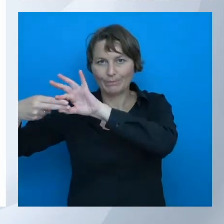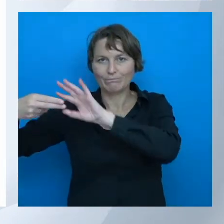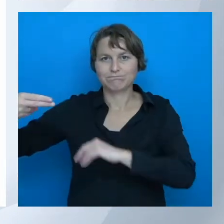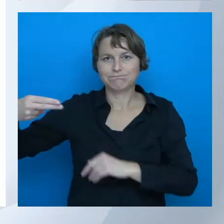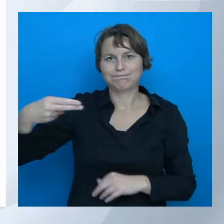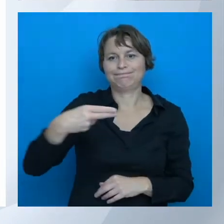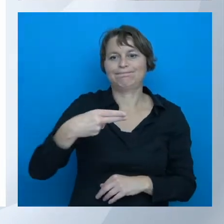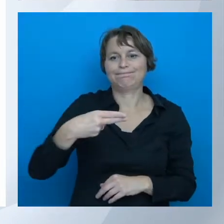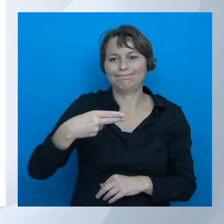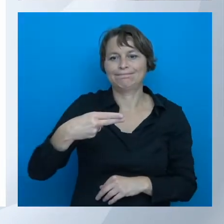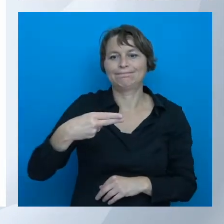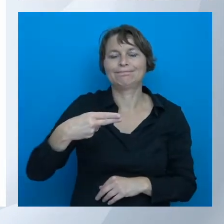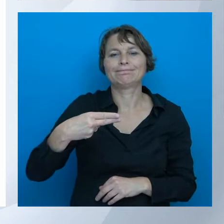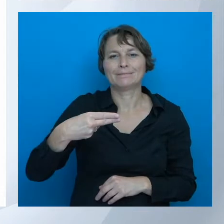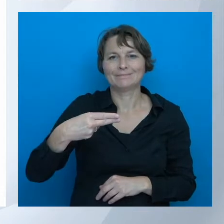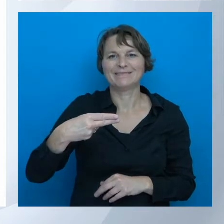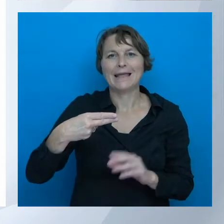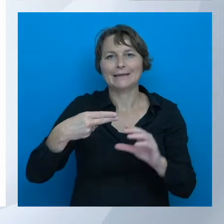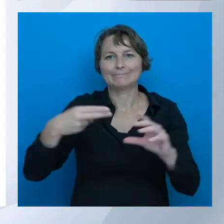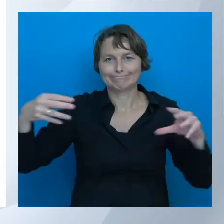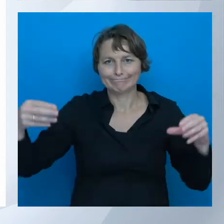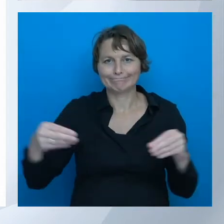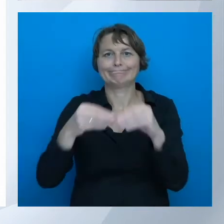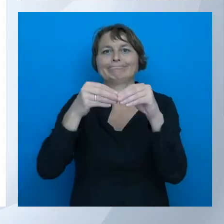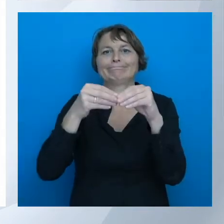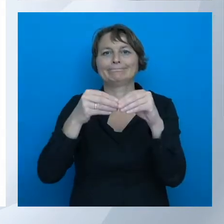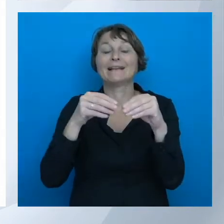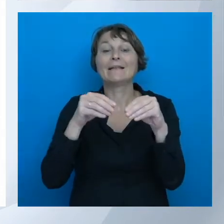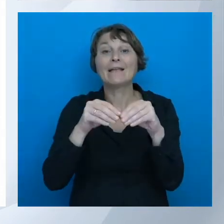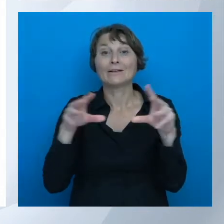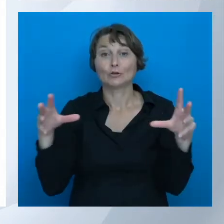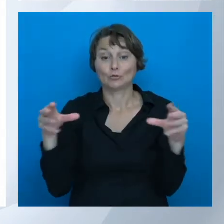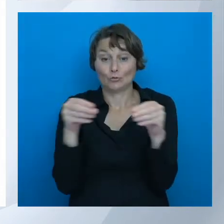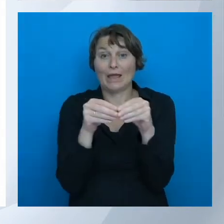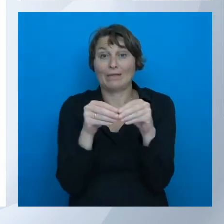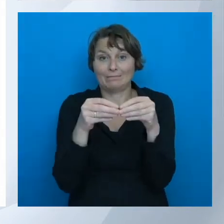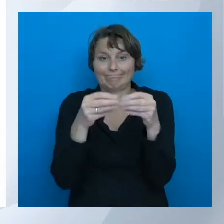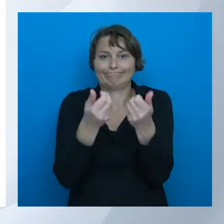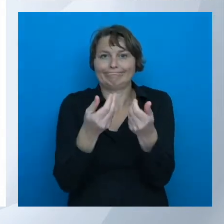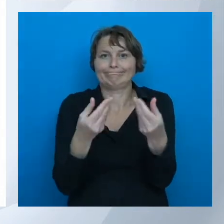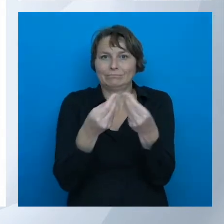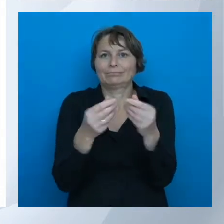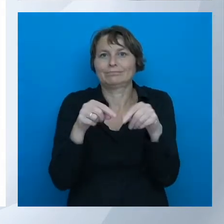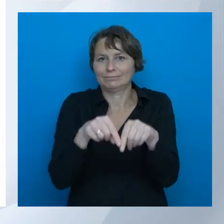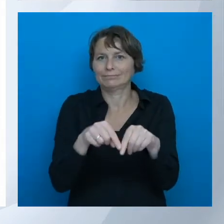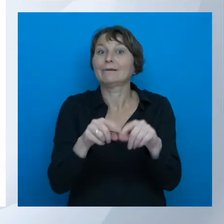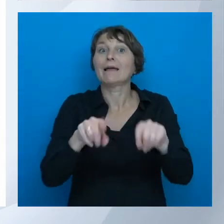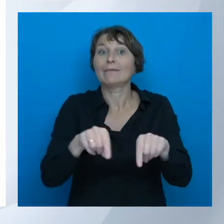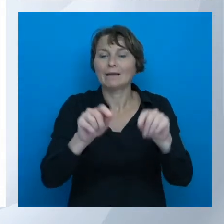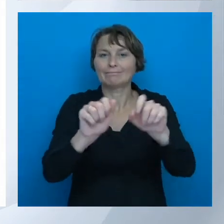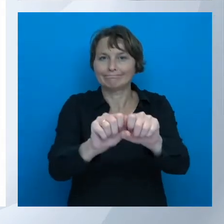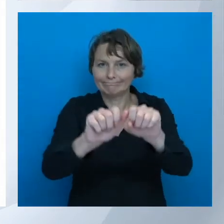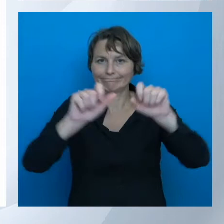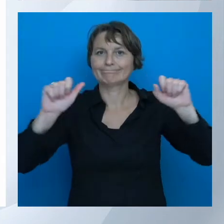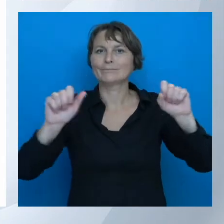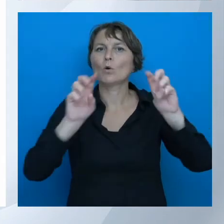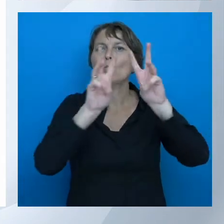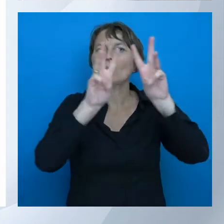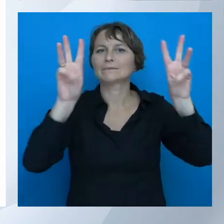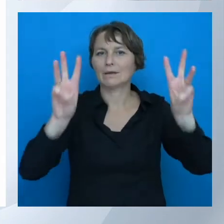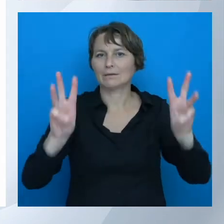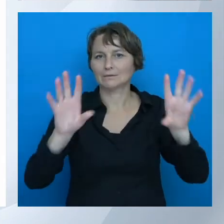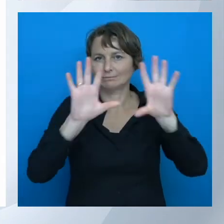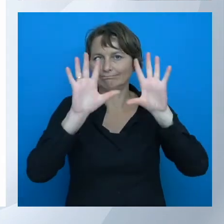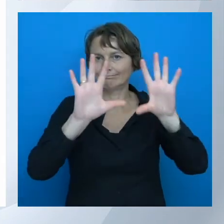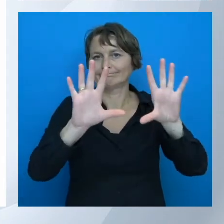both together and making sure that you get a website. So if you look out there, there are several